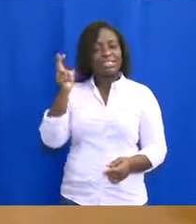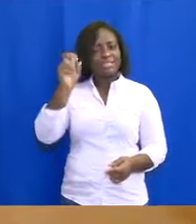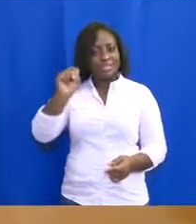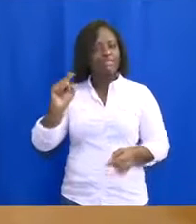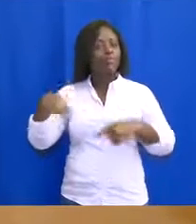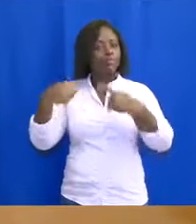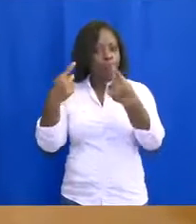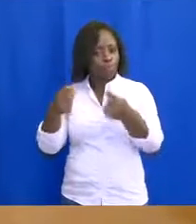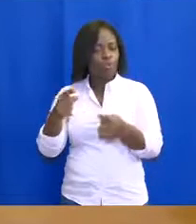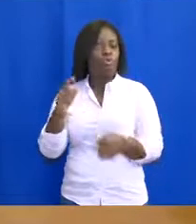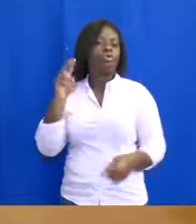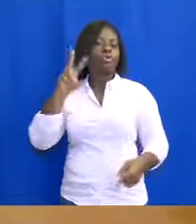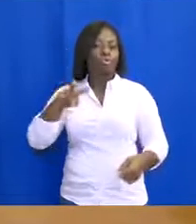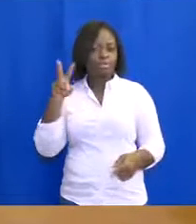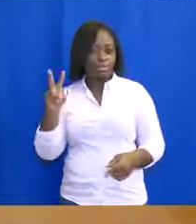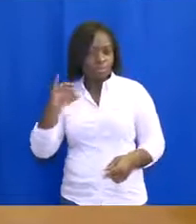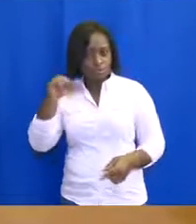Awofoɔ titiri,